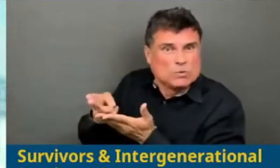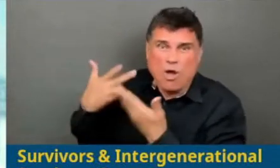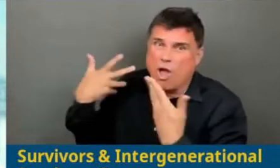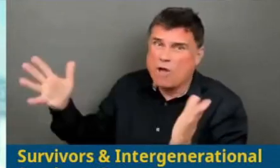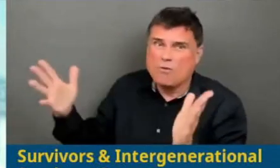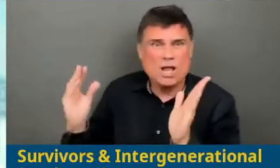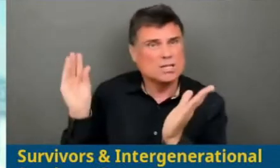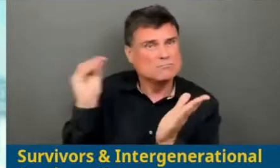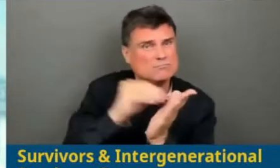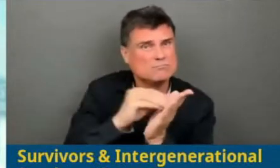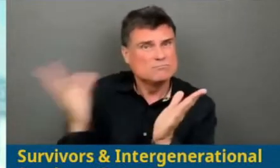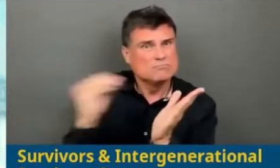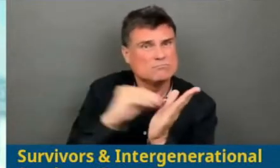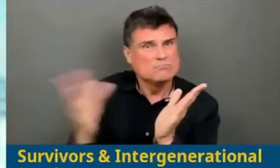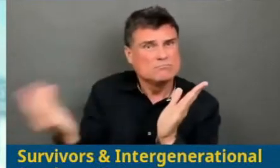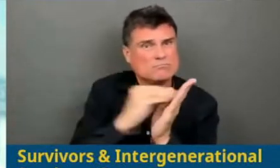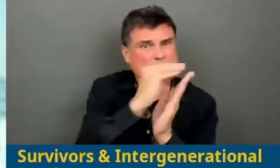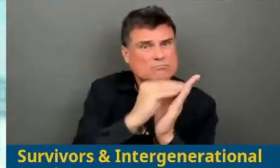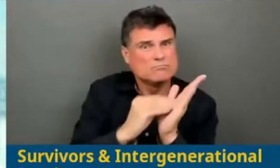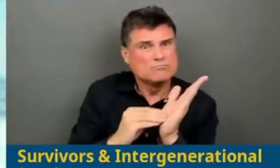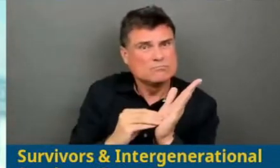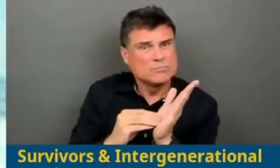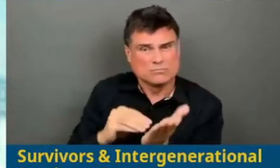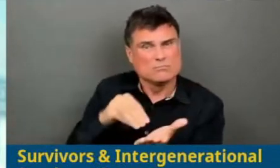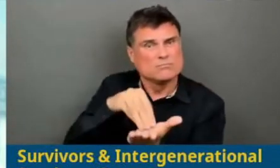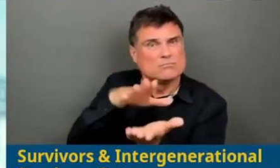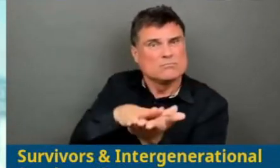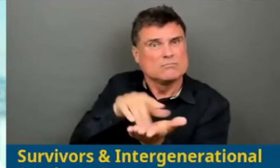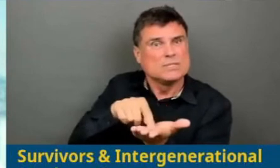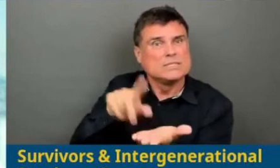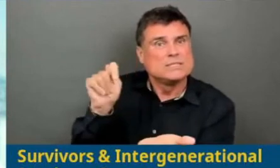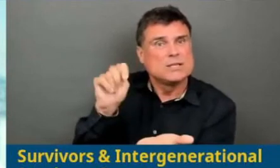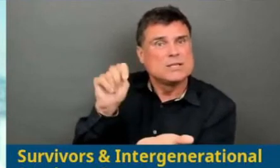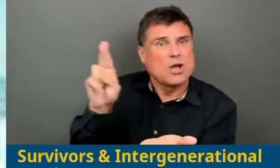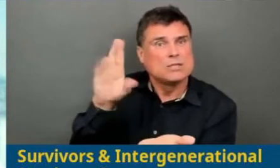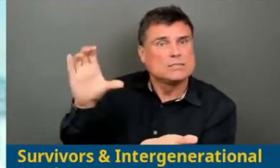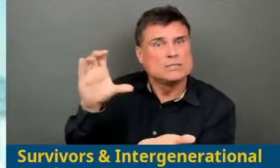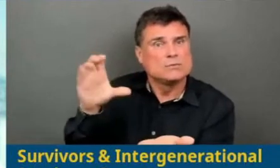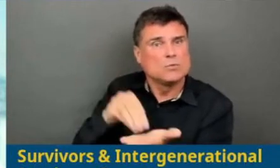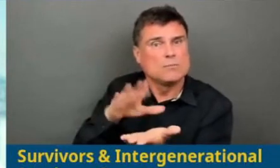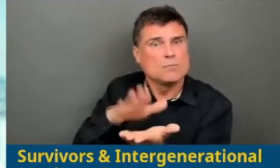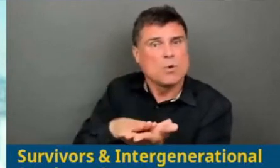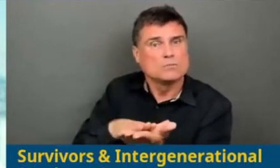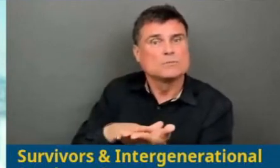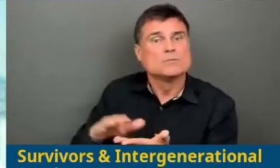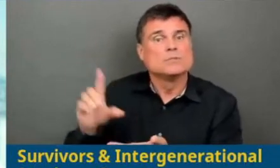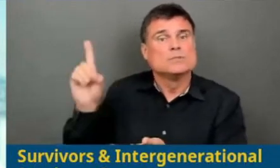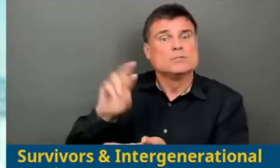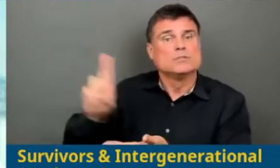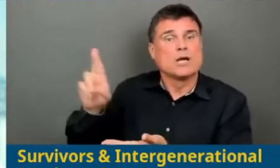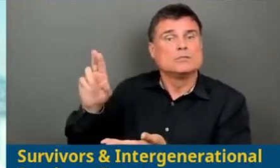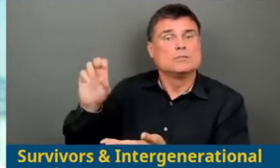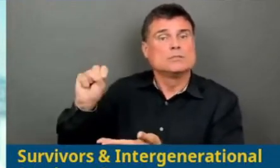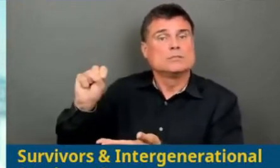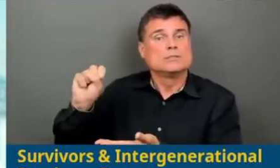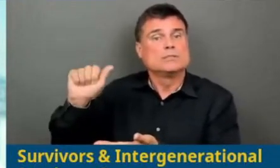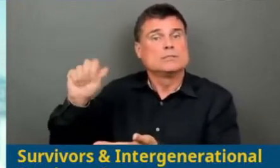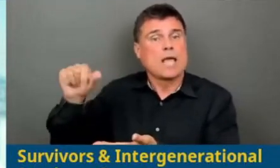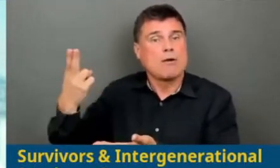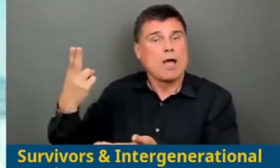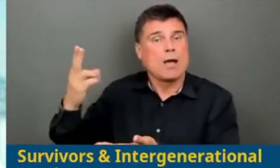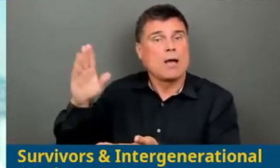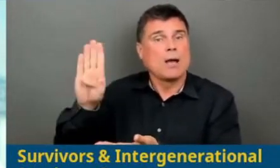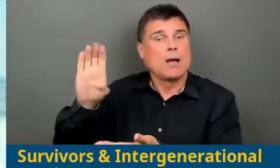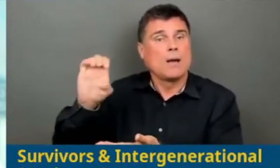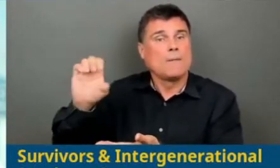Reconciliation Commission's seminal work. Dr. Sarah Beaulieu conducted research at the former residential school,